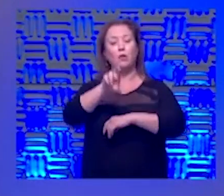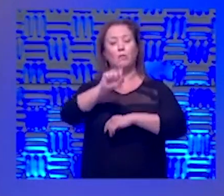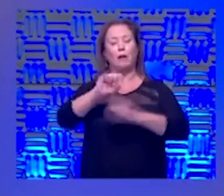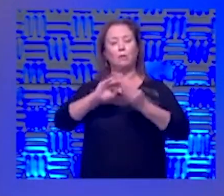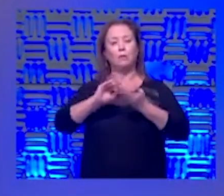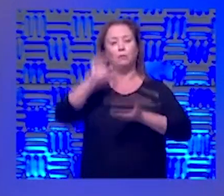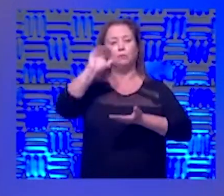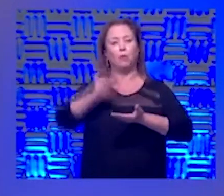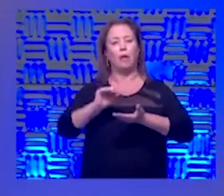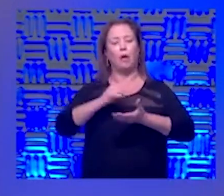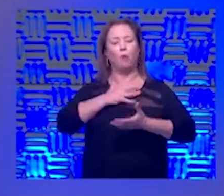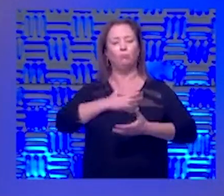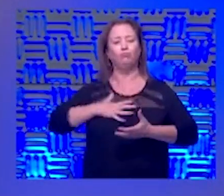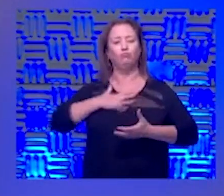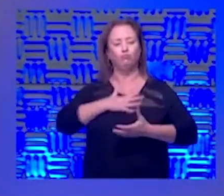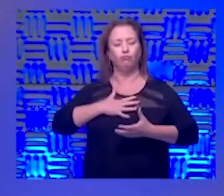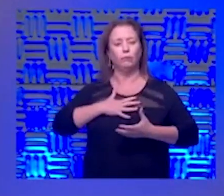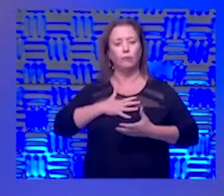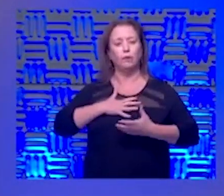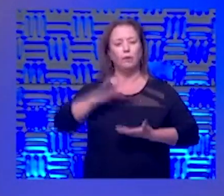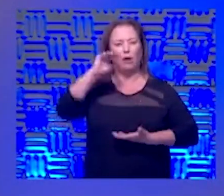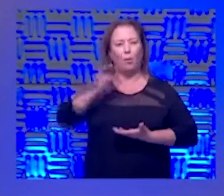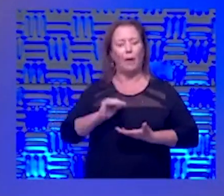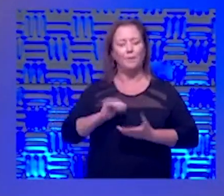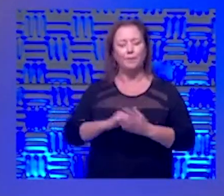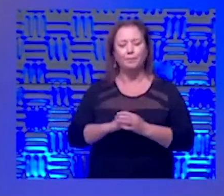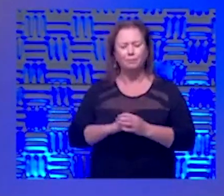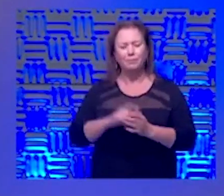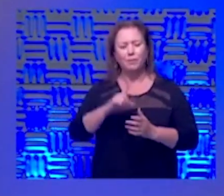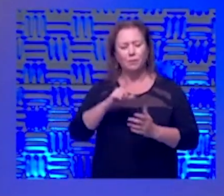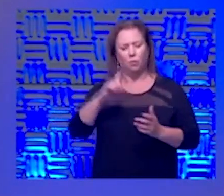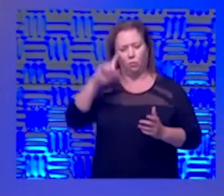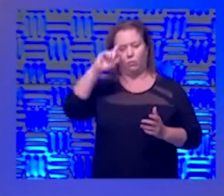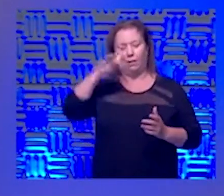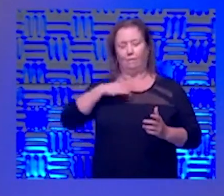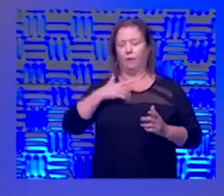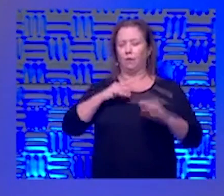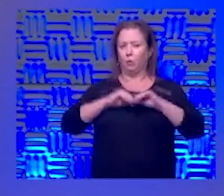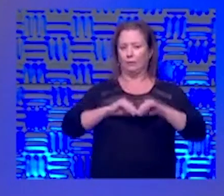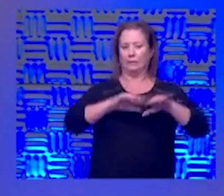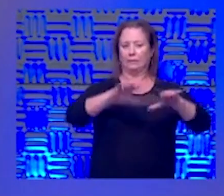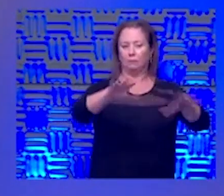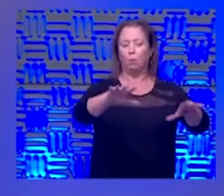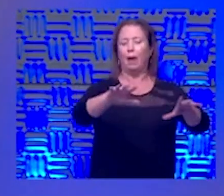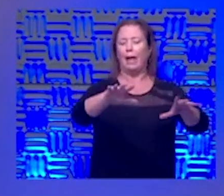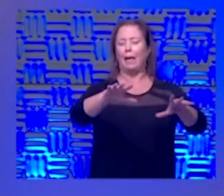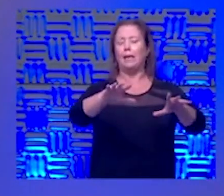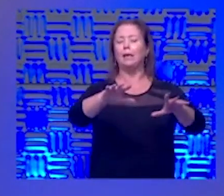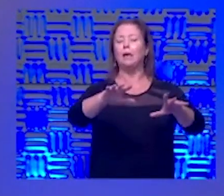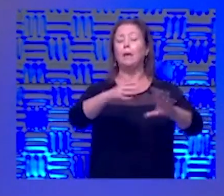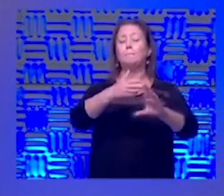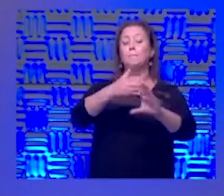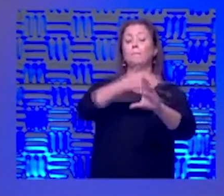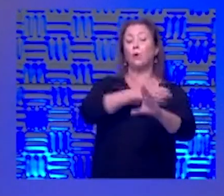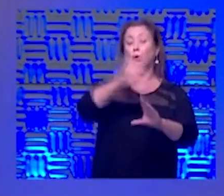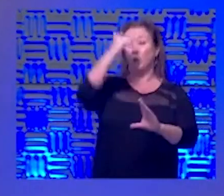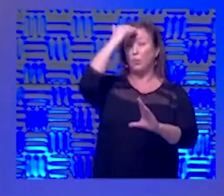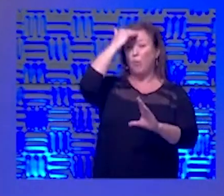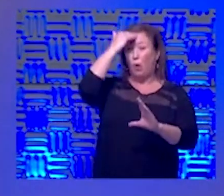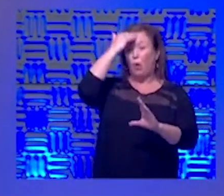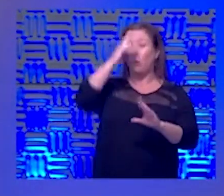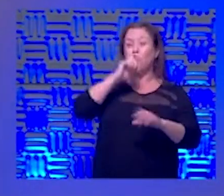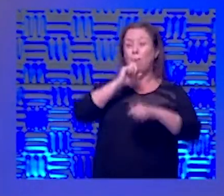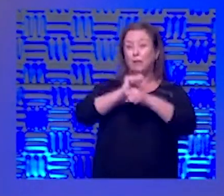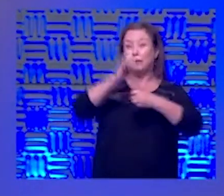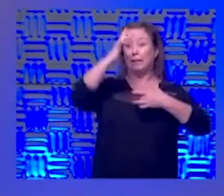down, again, in your upper respiratory tract. So we're pretty certain you can spread the disease prior to knowing you have symptoms, but I think the thing to